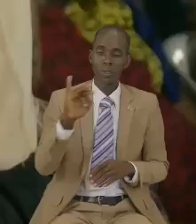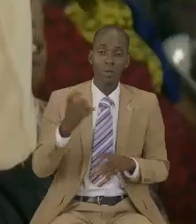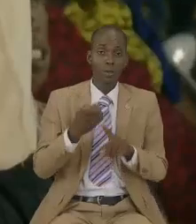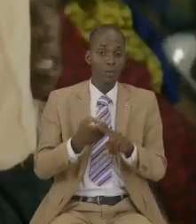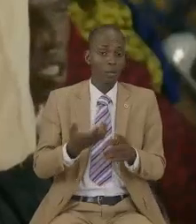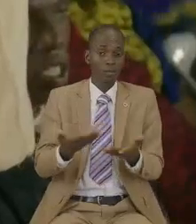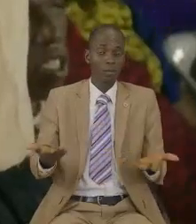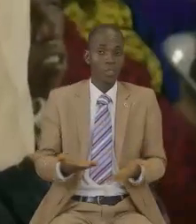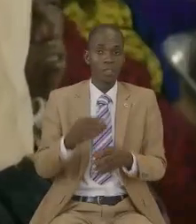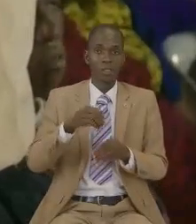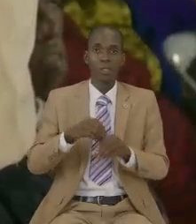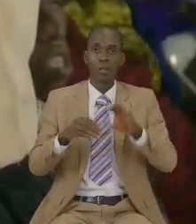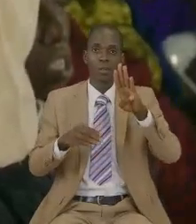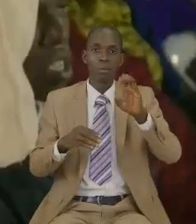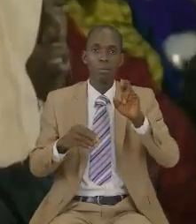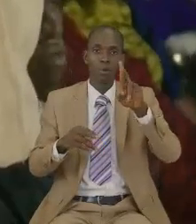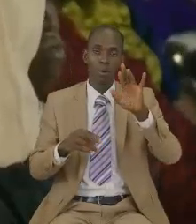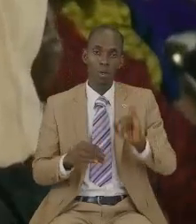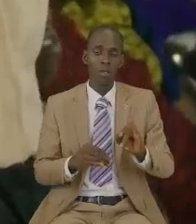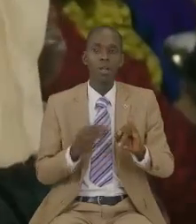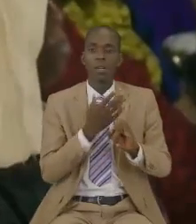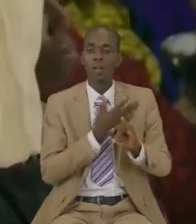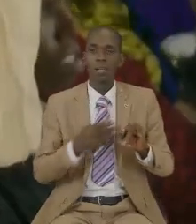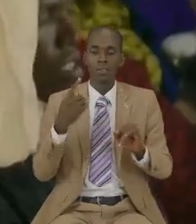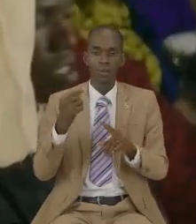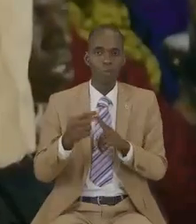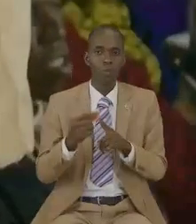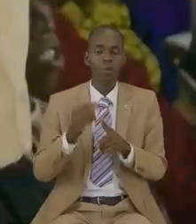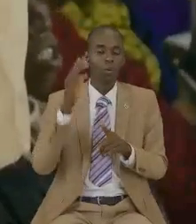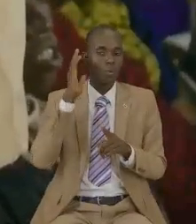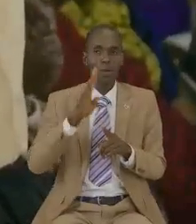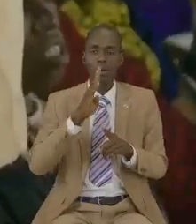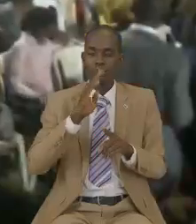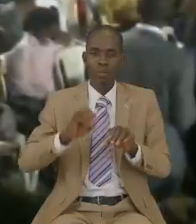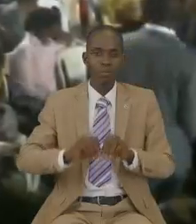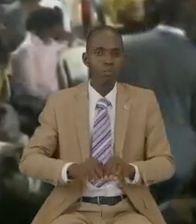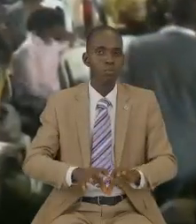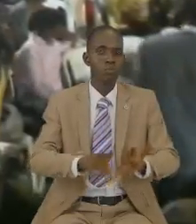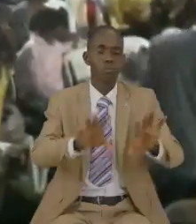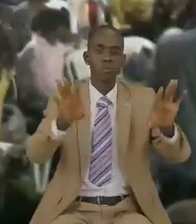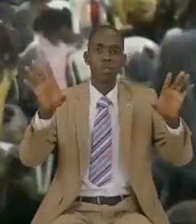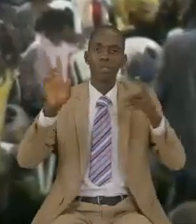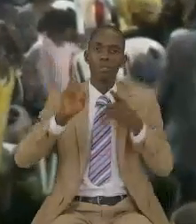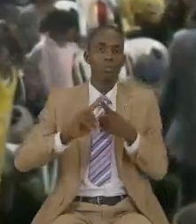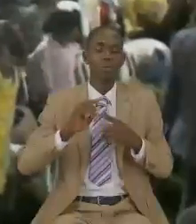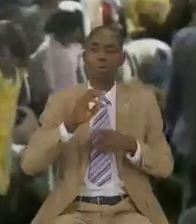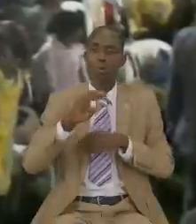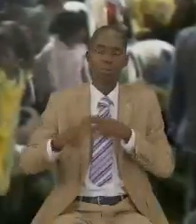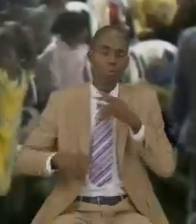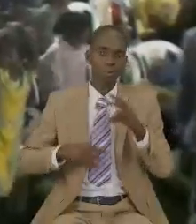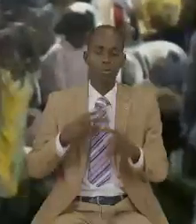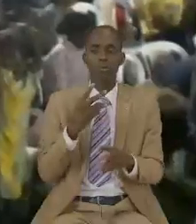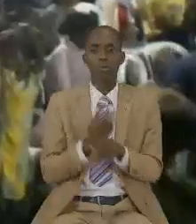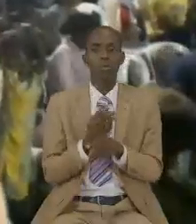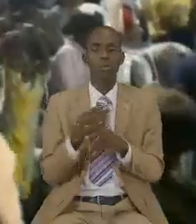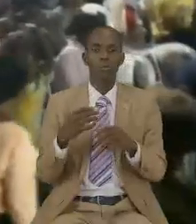location, Bori. And the message is going to all the many countries in the world and